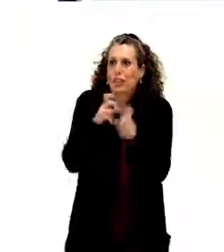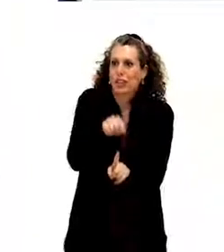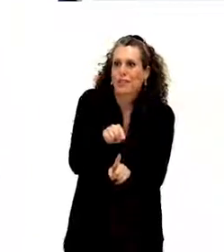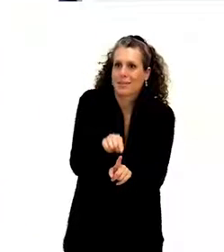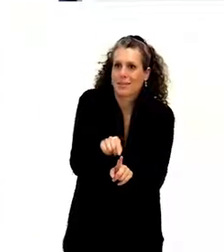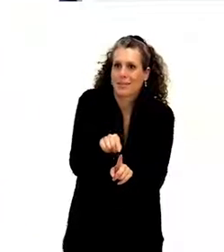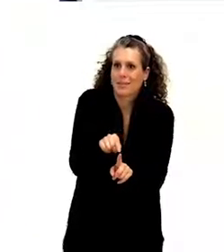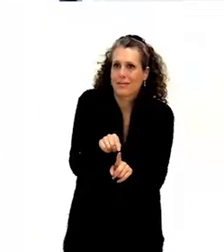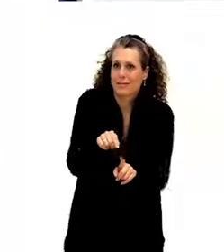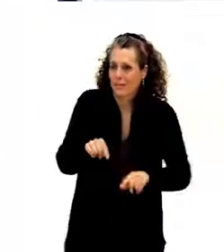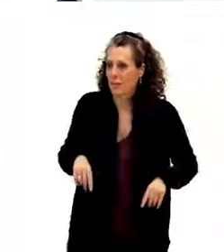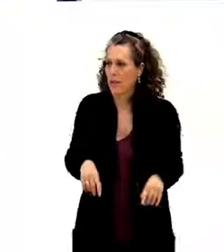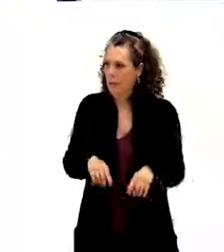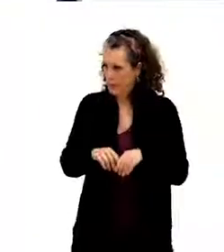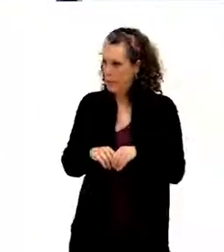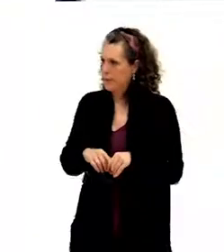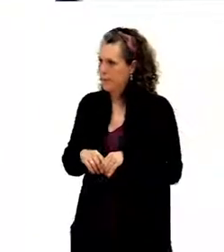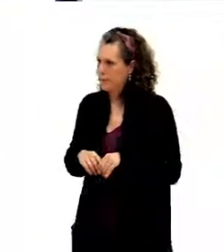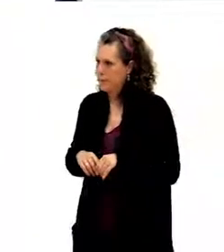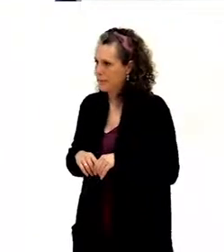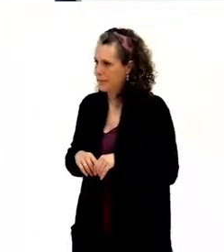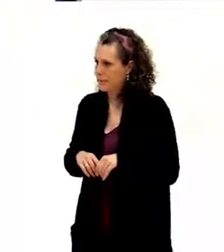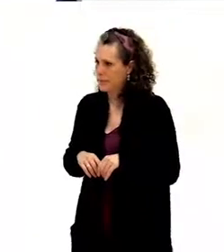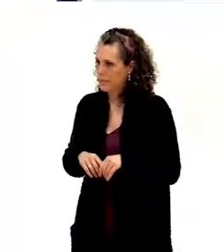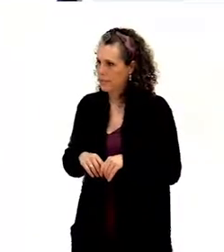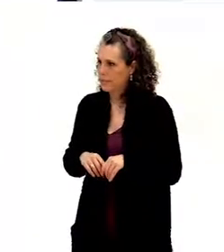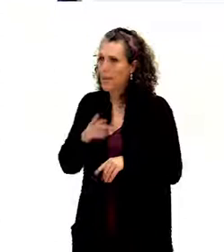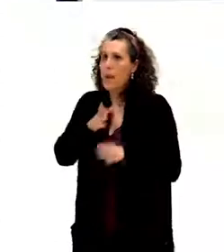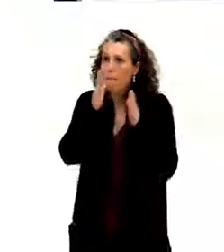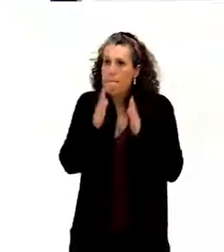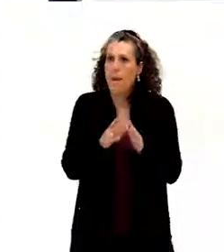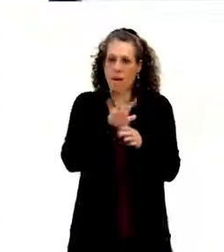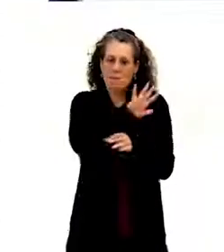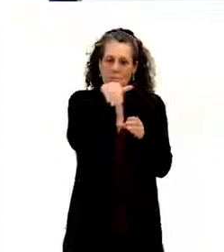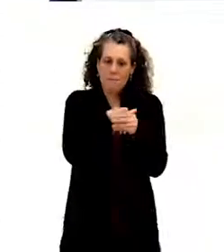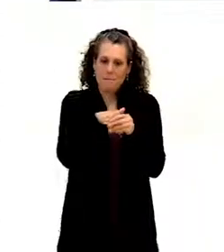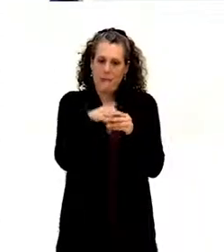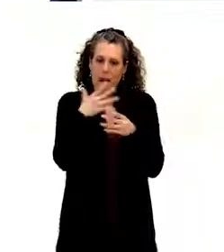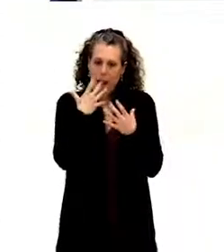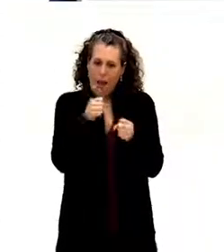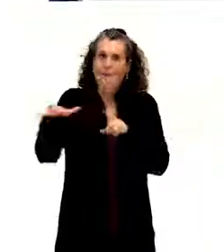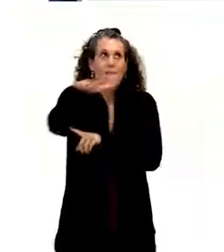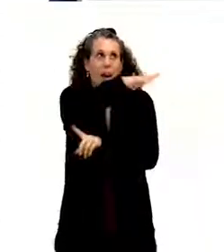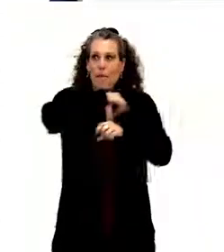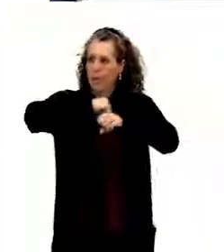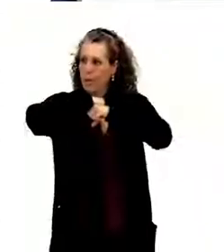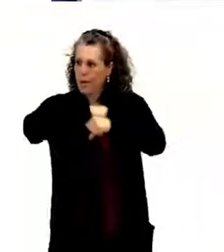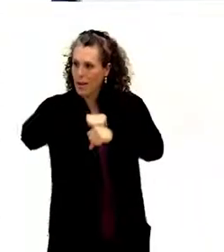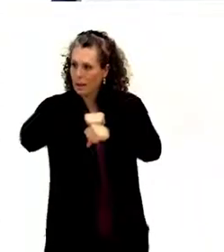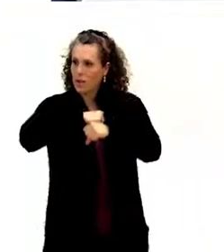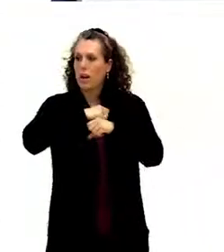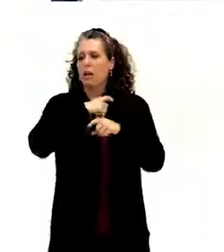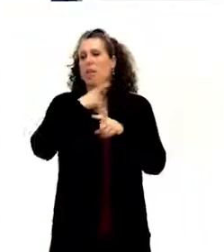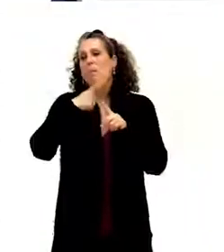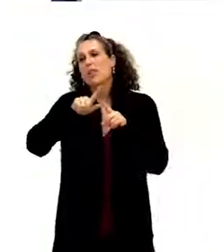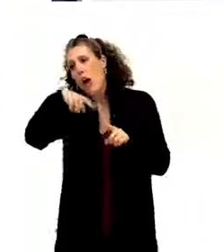and specifically create characteristics for environmental protection or social